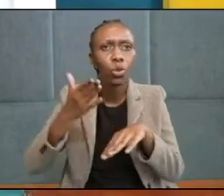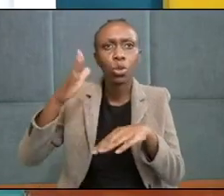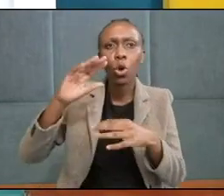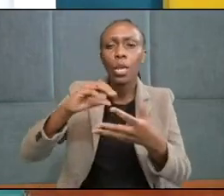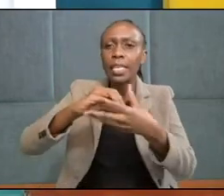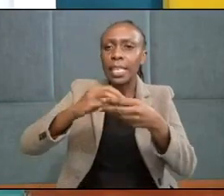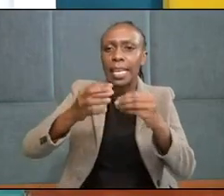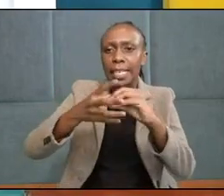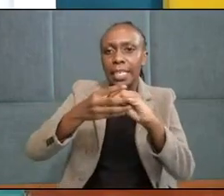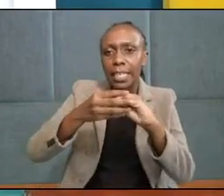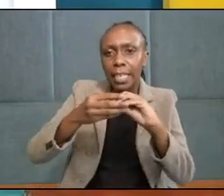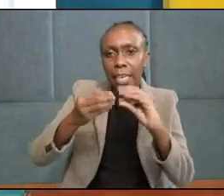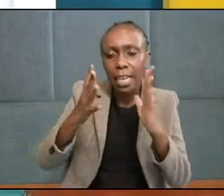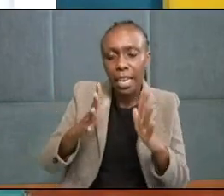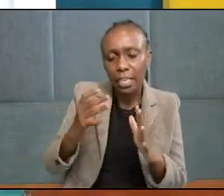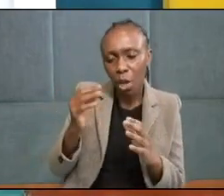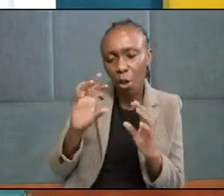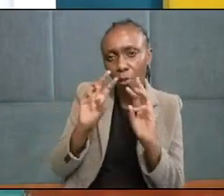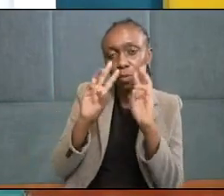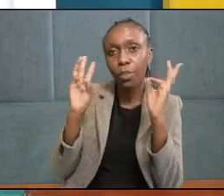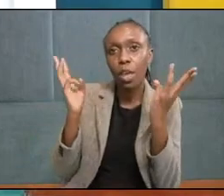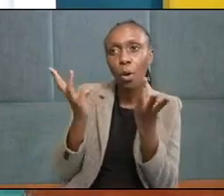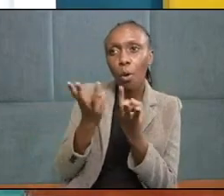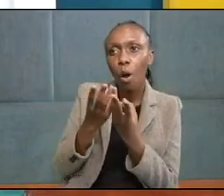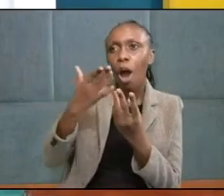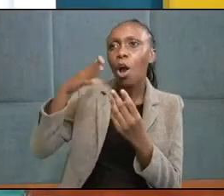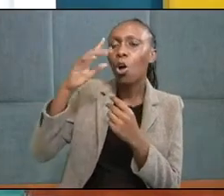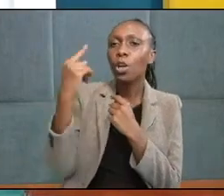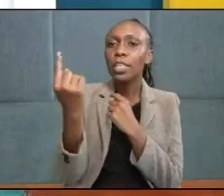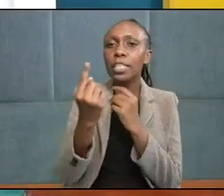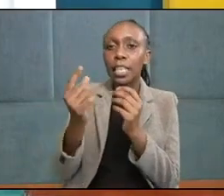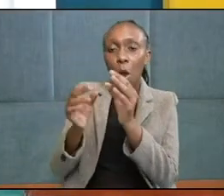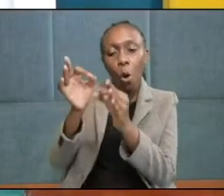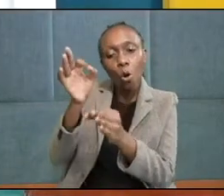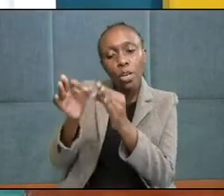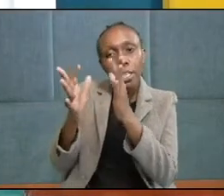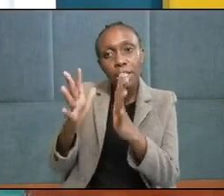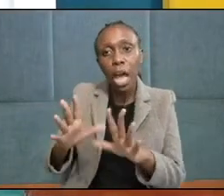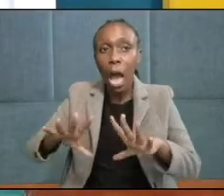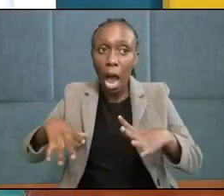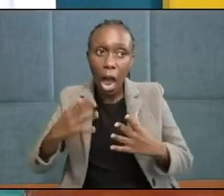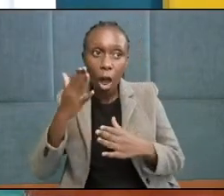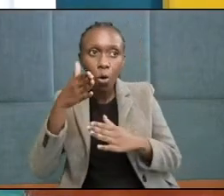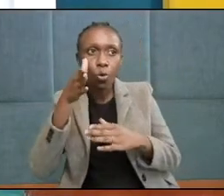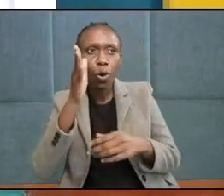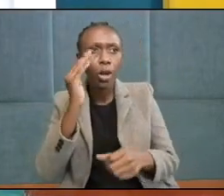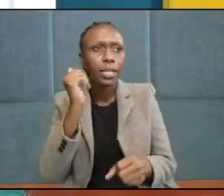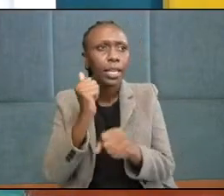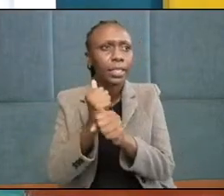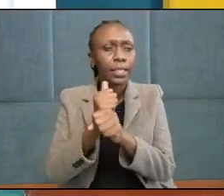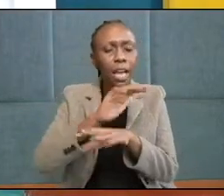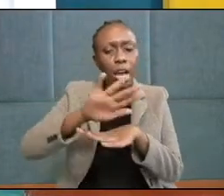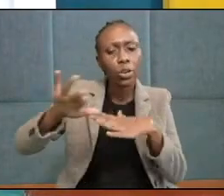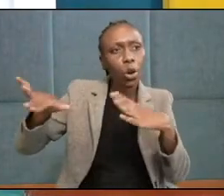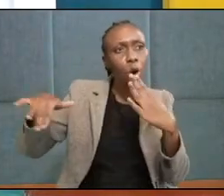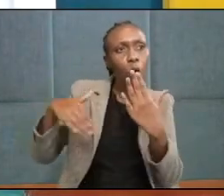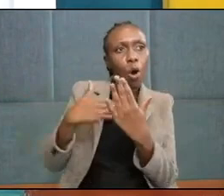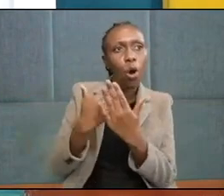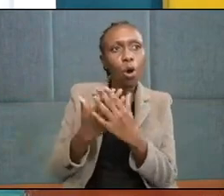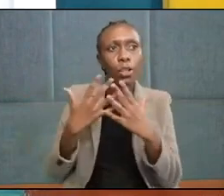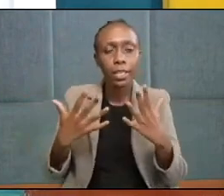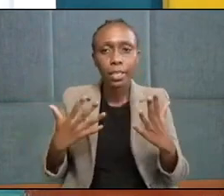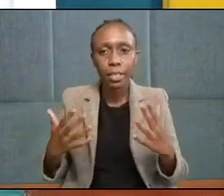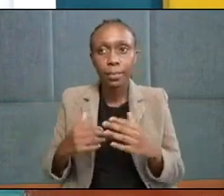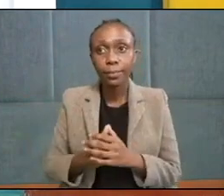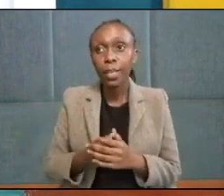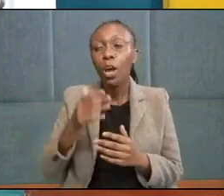of the world, God is the only judge and the ruler, and how God has got the whole world in his hands.